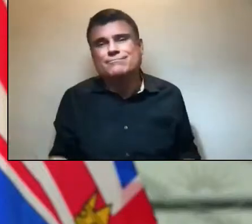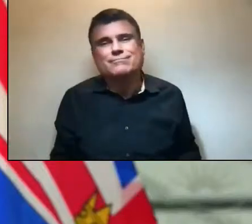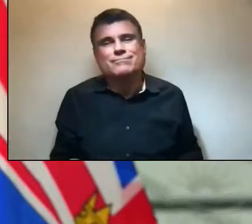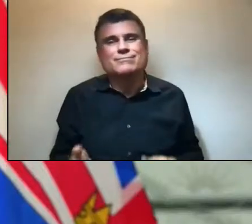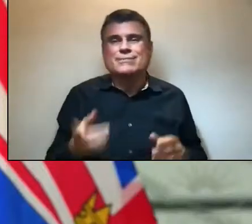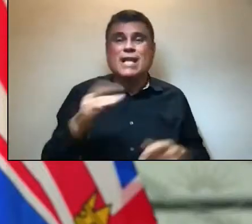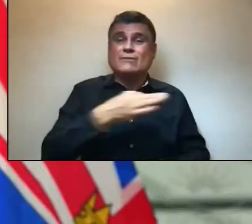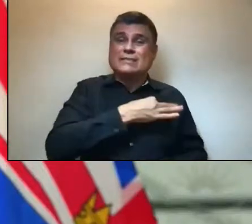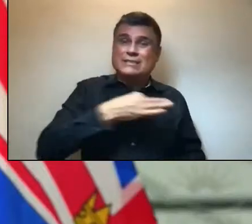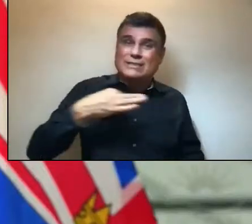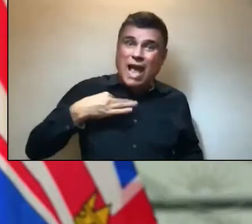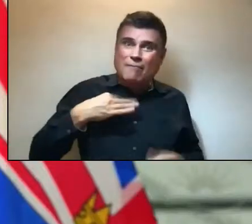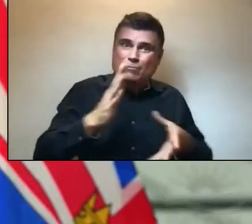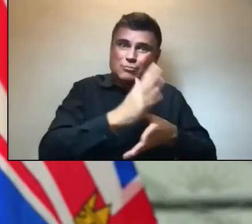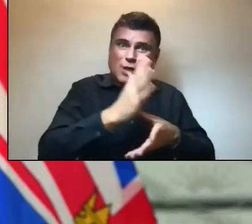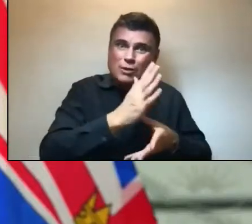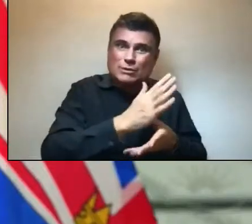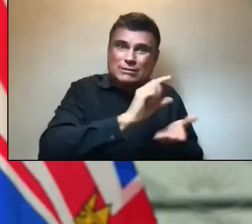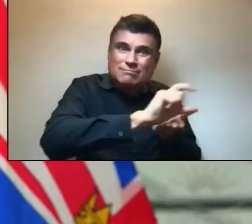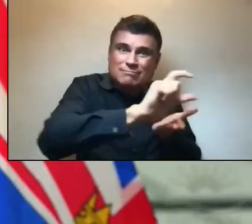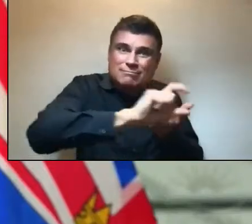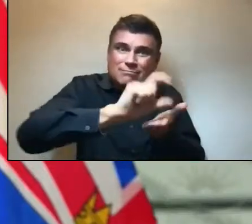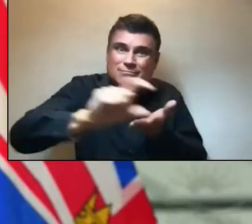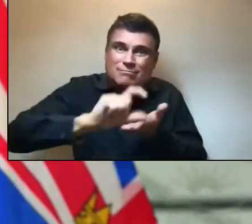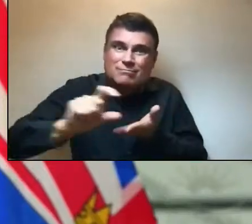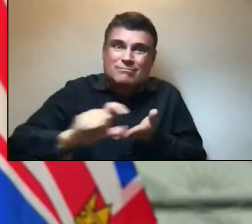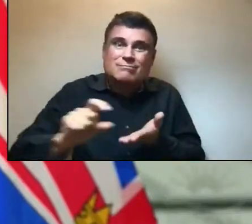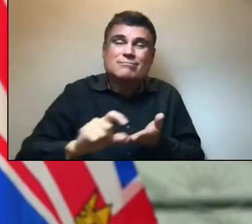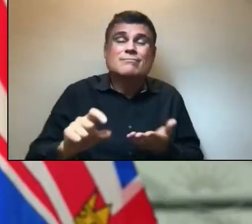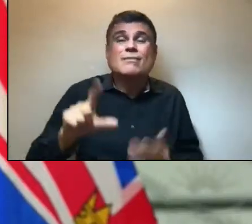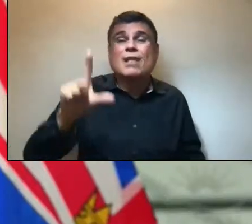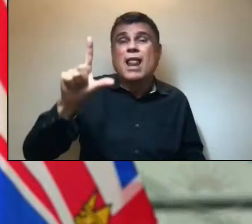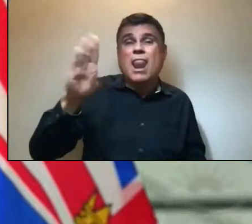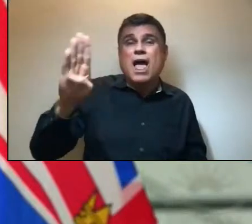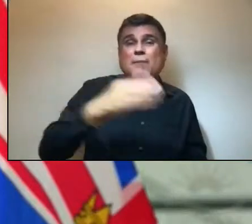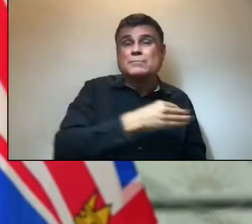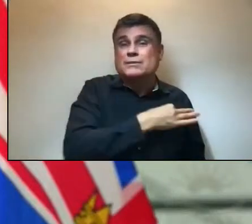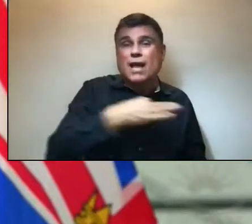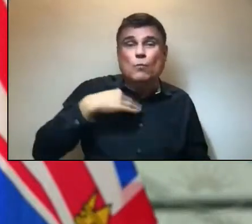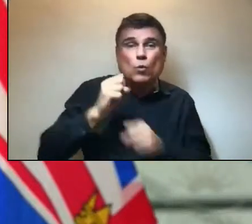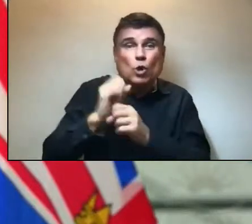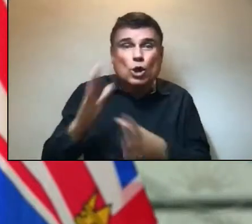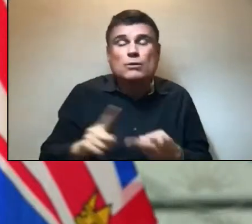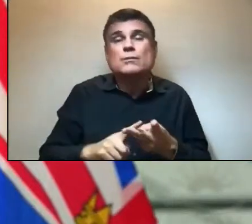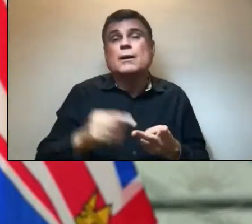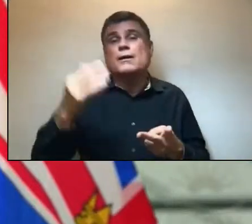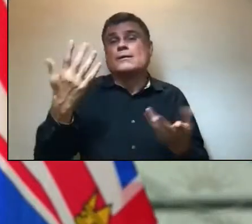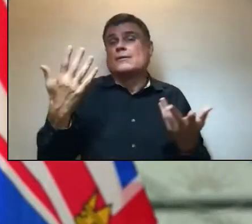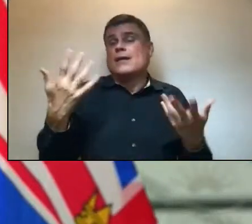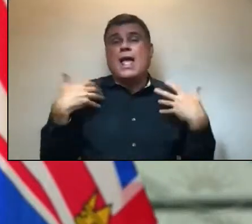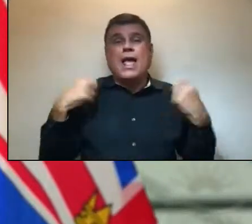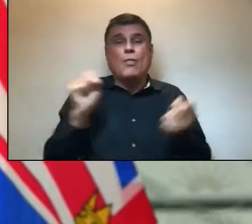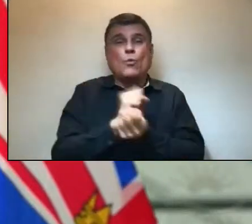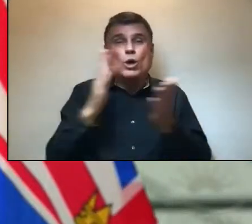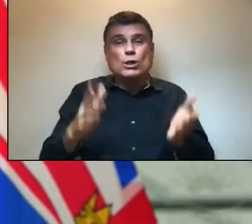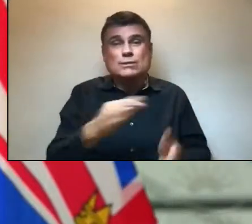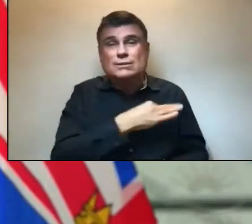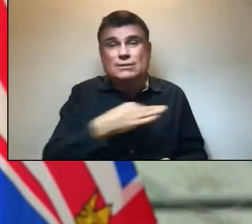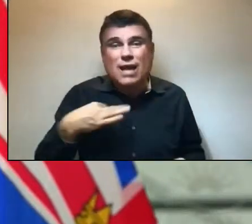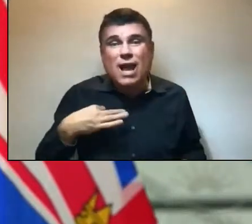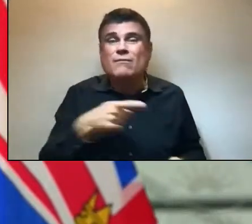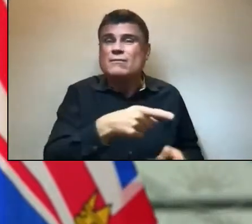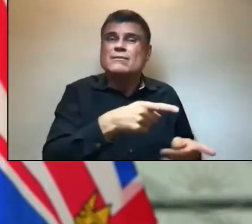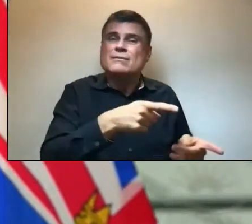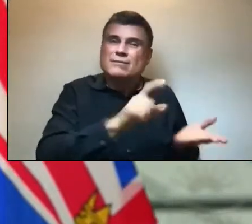public health people that have been running full steam. So that's the challenge that we face. We've been doing it on a basis of where we need